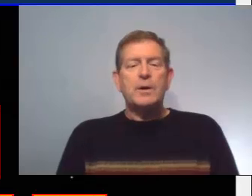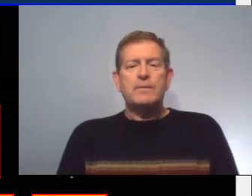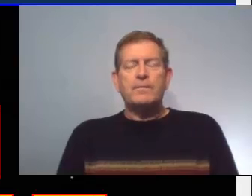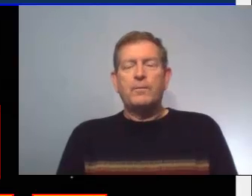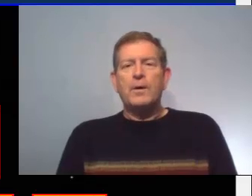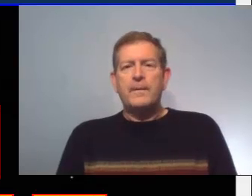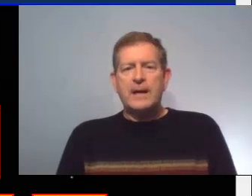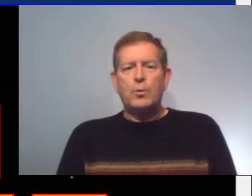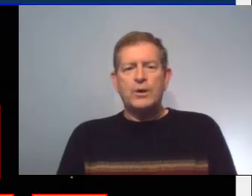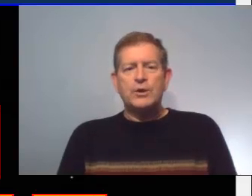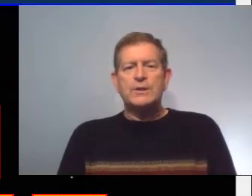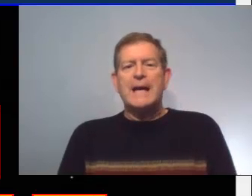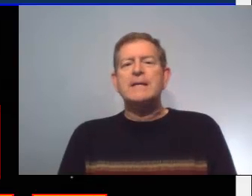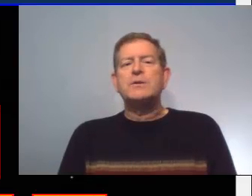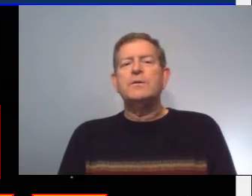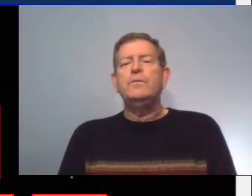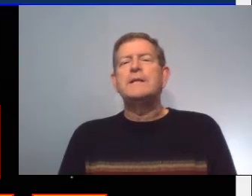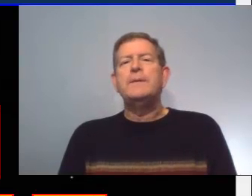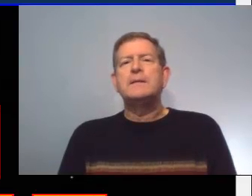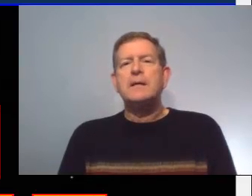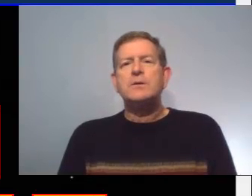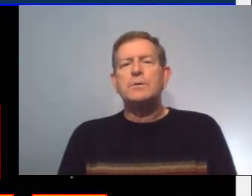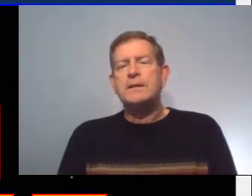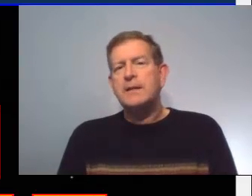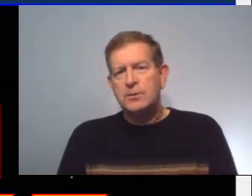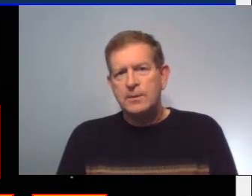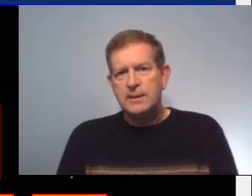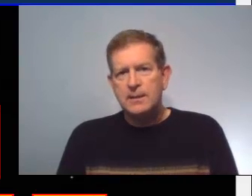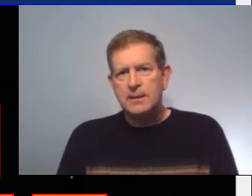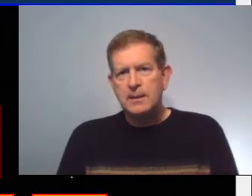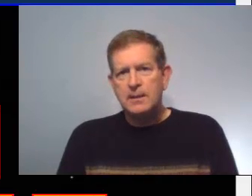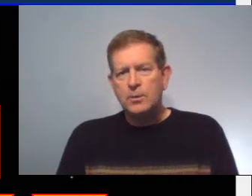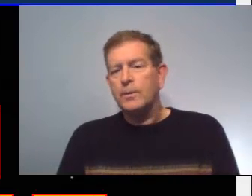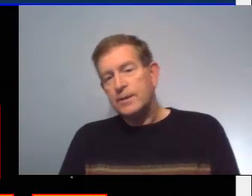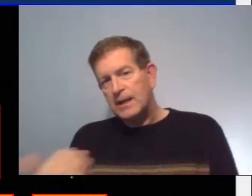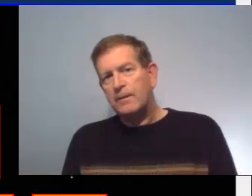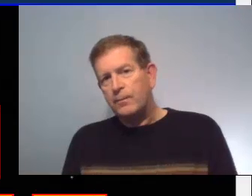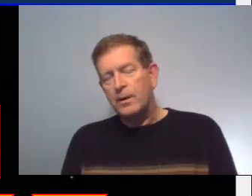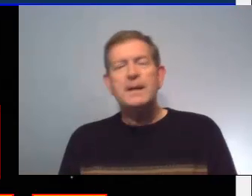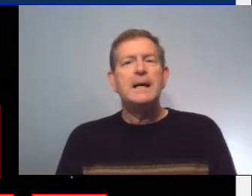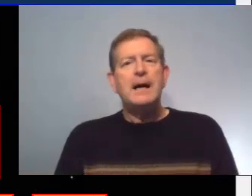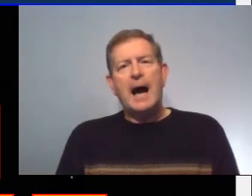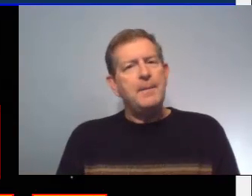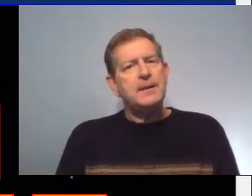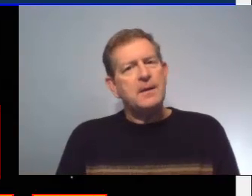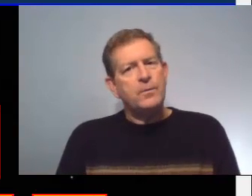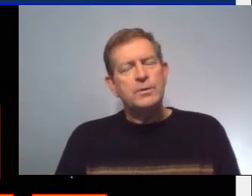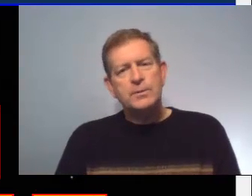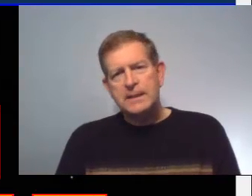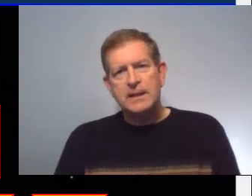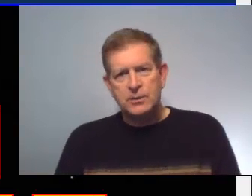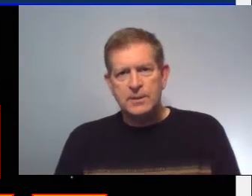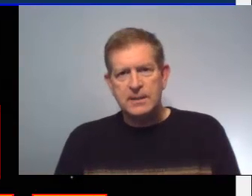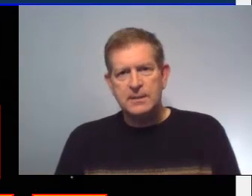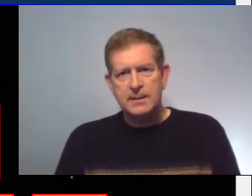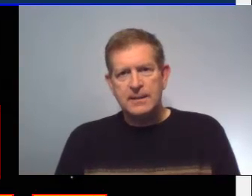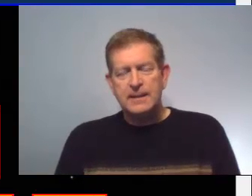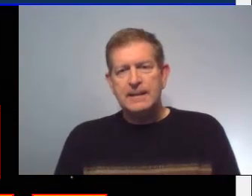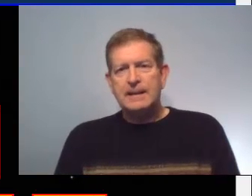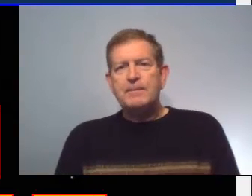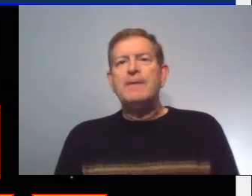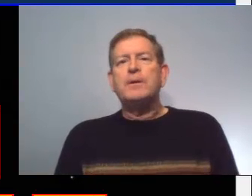The current form of that question is Est-ce que vous habitez aux États-Unis? Or the second form, Habitez-vous aux